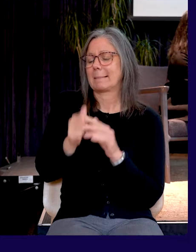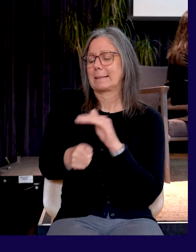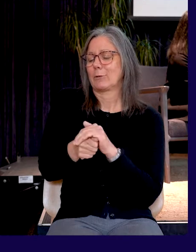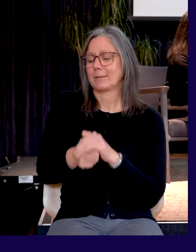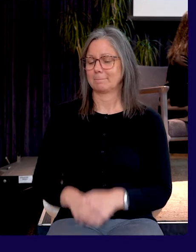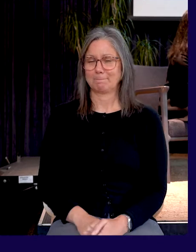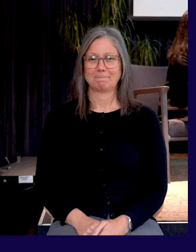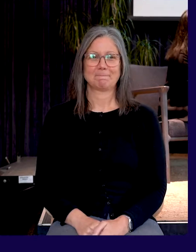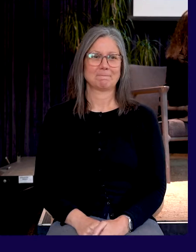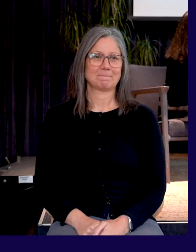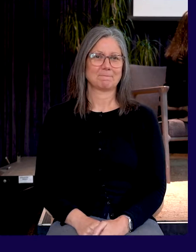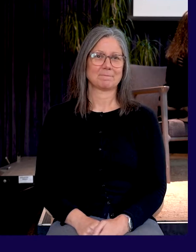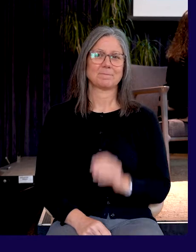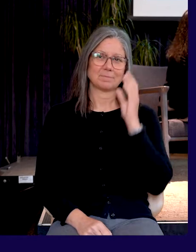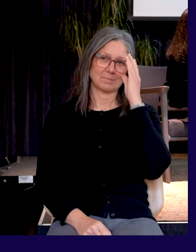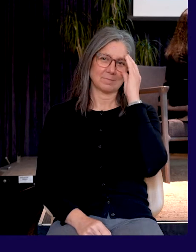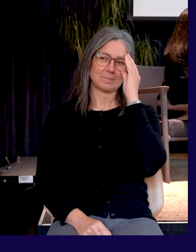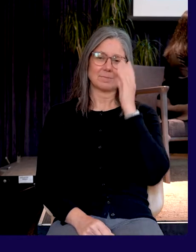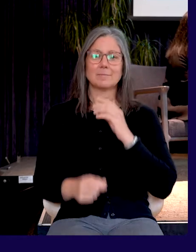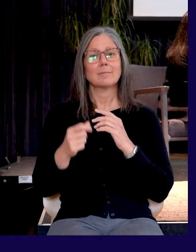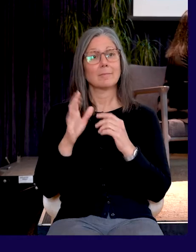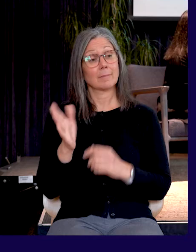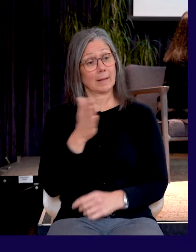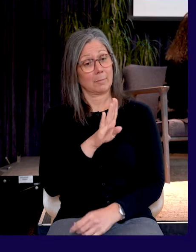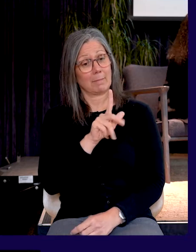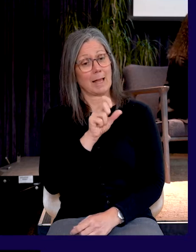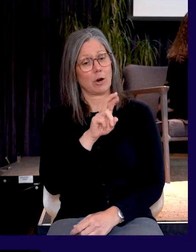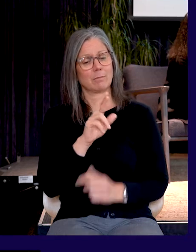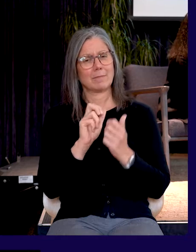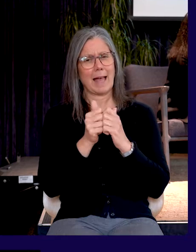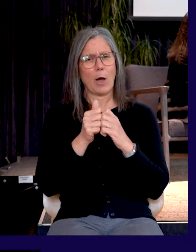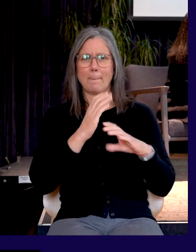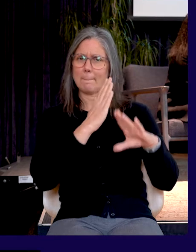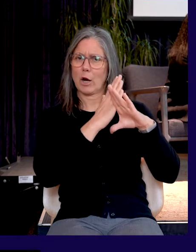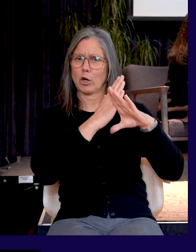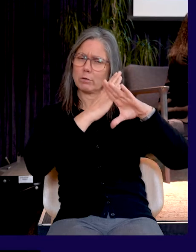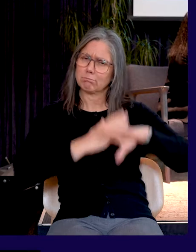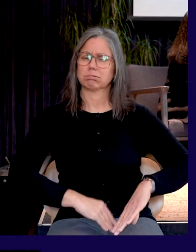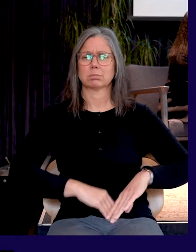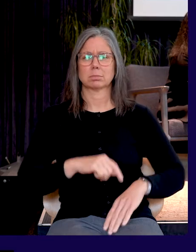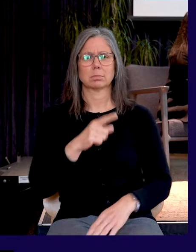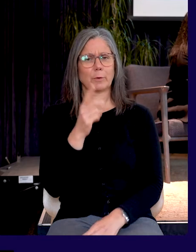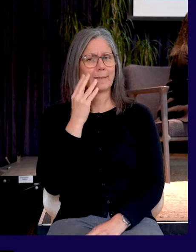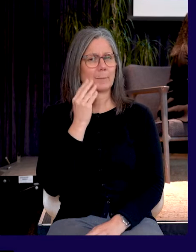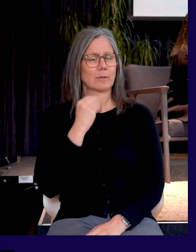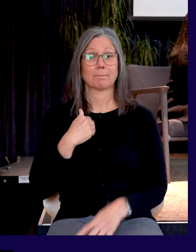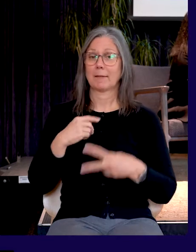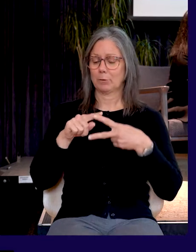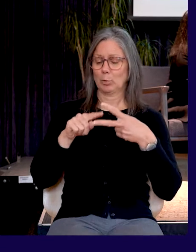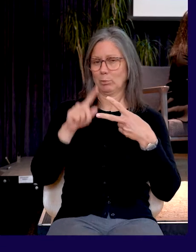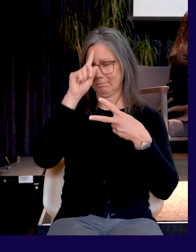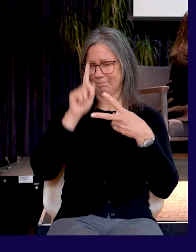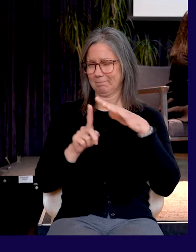cases. Thank you. Blair, let's go to you on successful ways to break through barriers you've experienced. Yeah, there are 2 that really